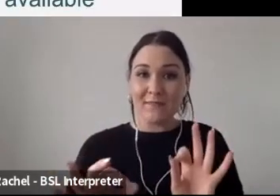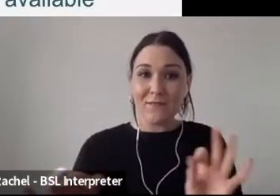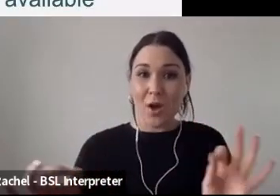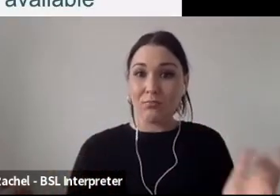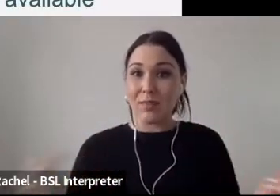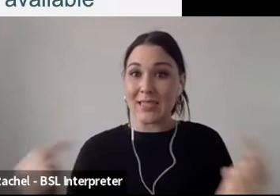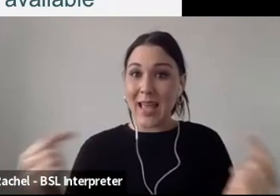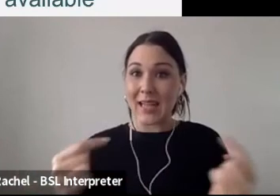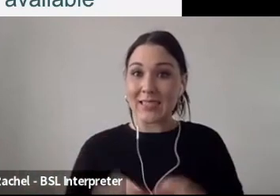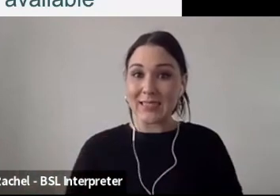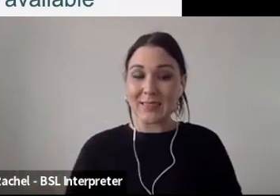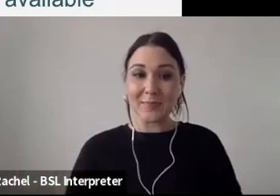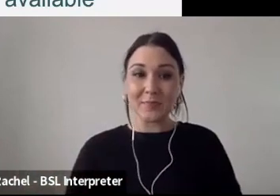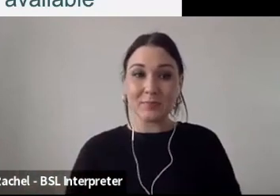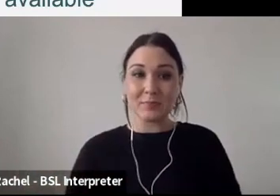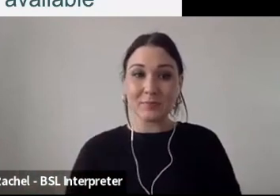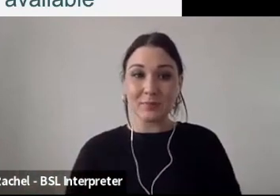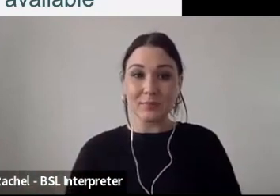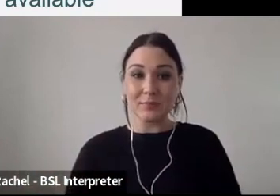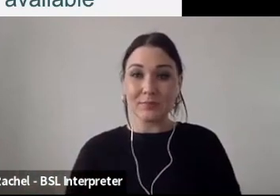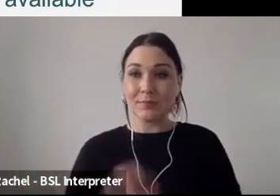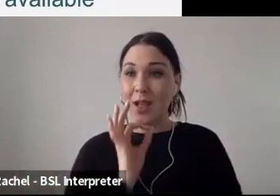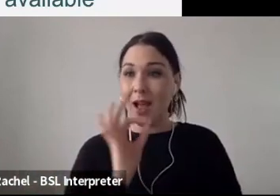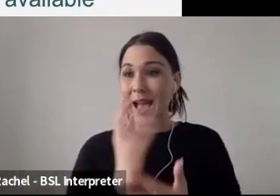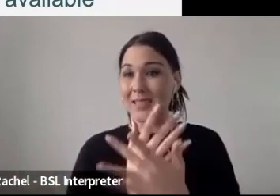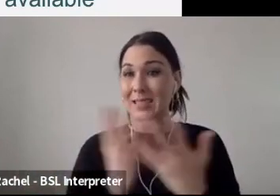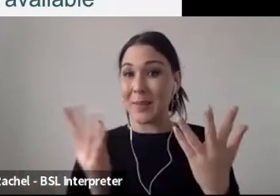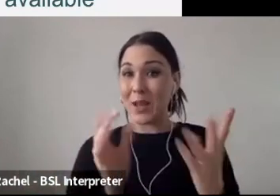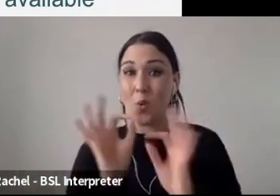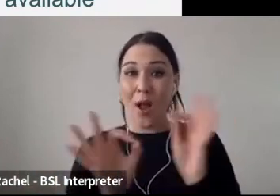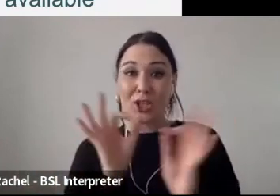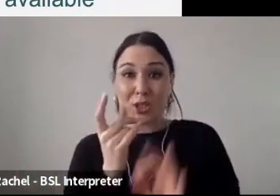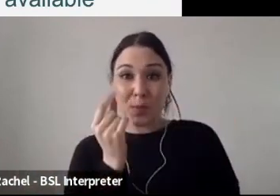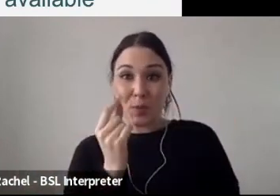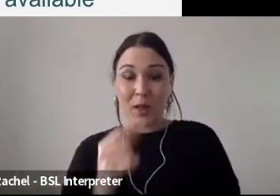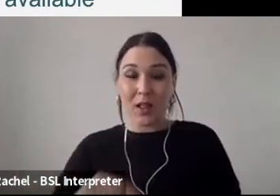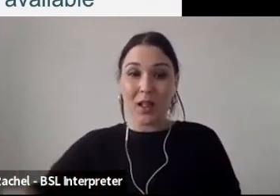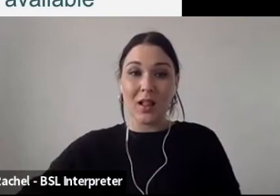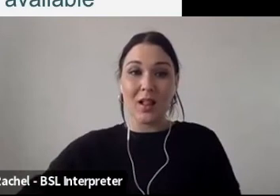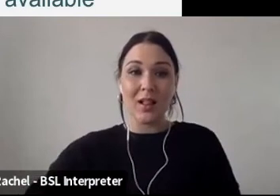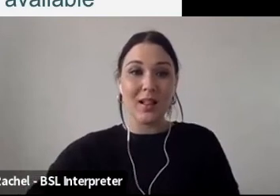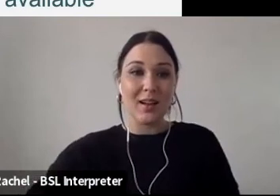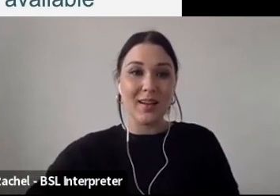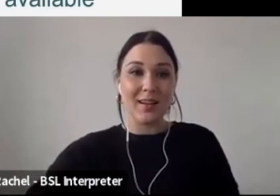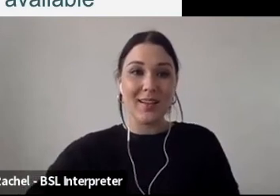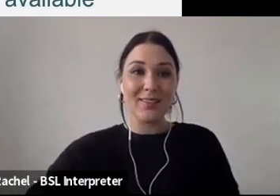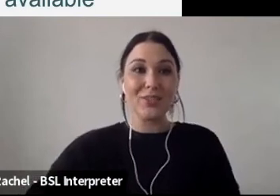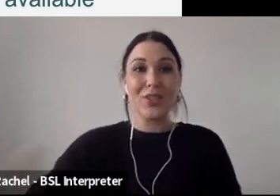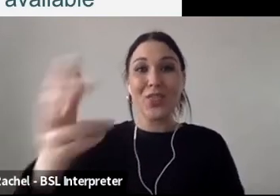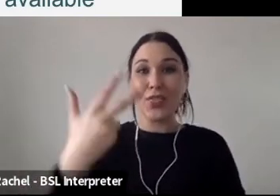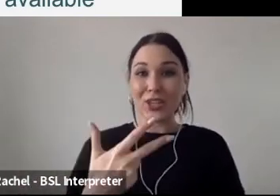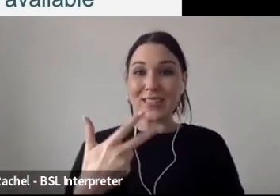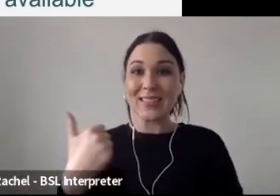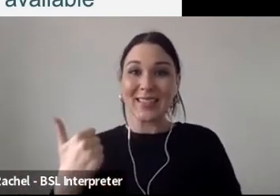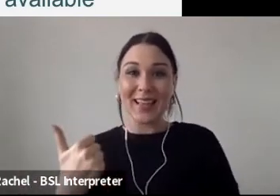just so that we can ask as many questions as possible from attendees. I can see we've got 36. So yeah,